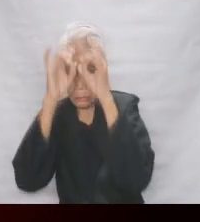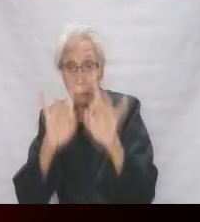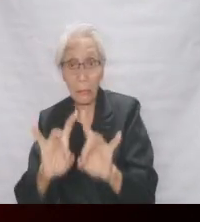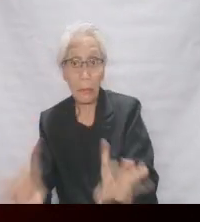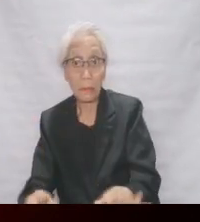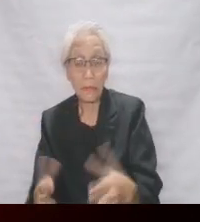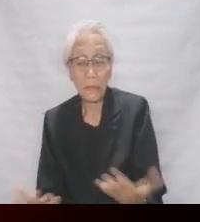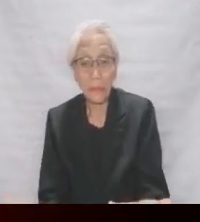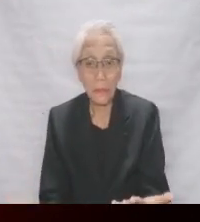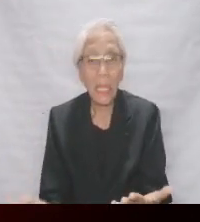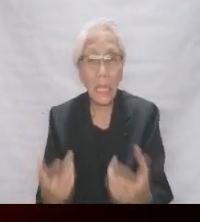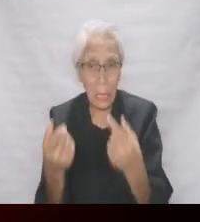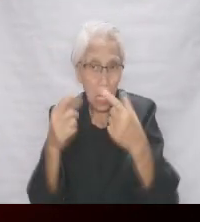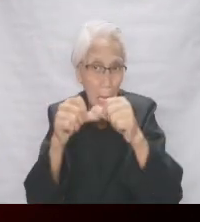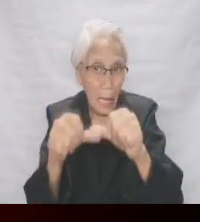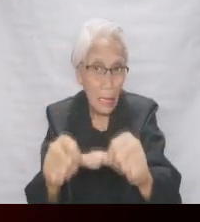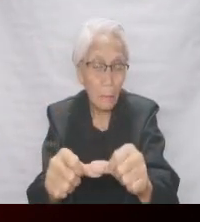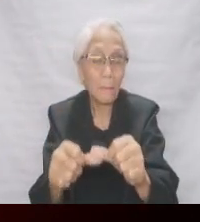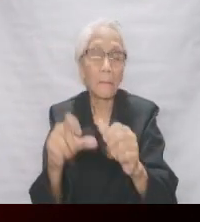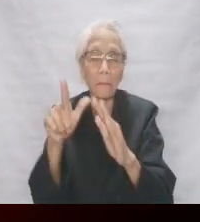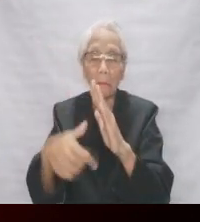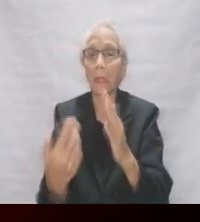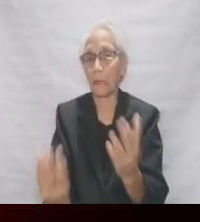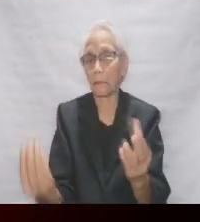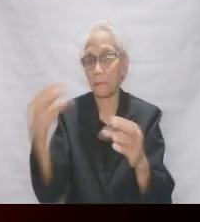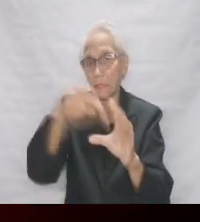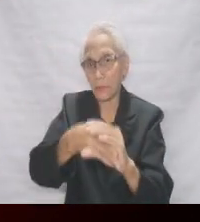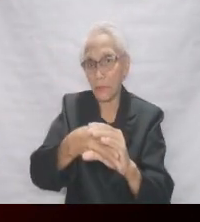wasn't standing for any of this nonsense,